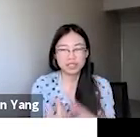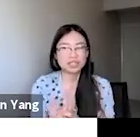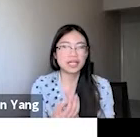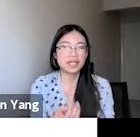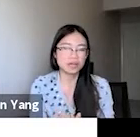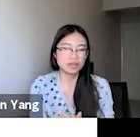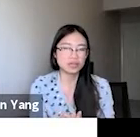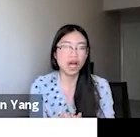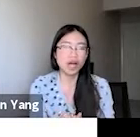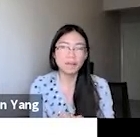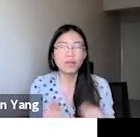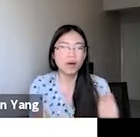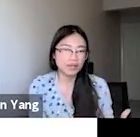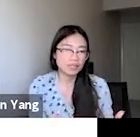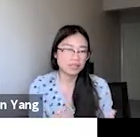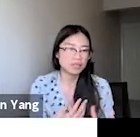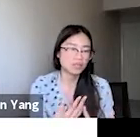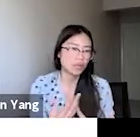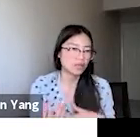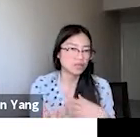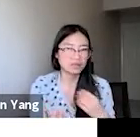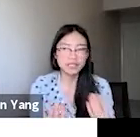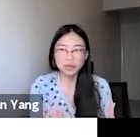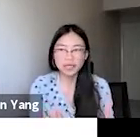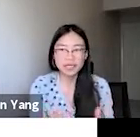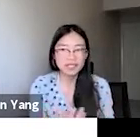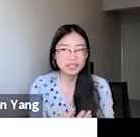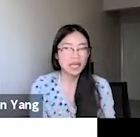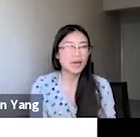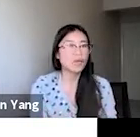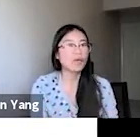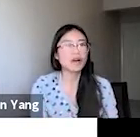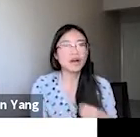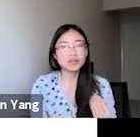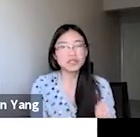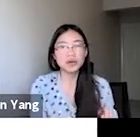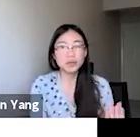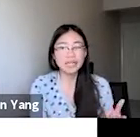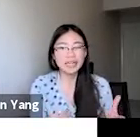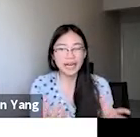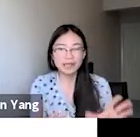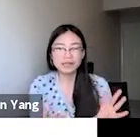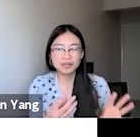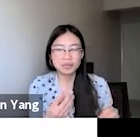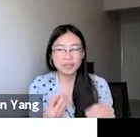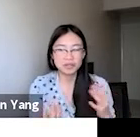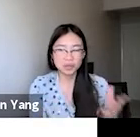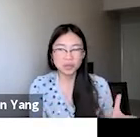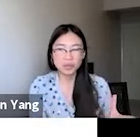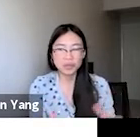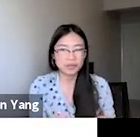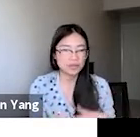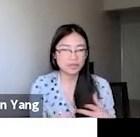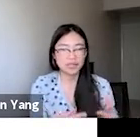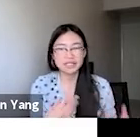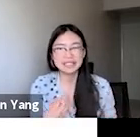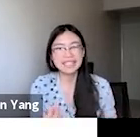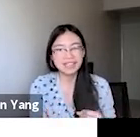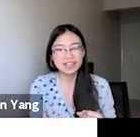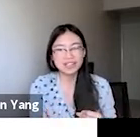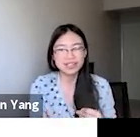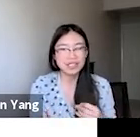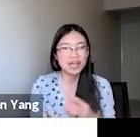Where the teachers can also talk about water. Is it water liquid? Or also we can add a little bit of tool or